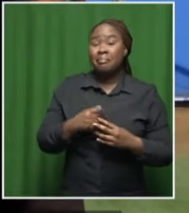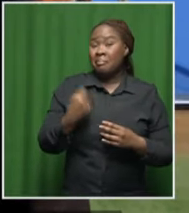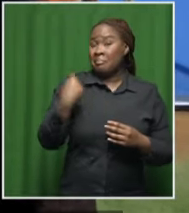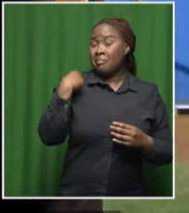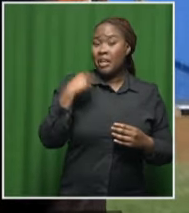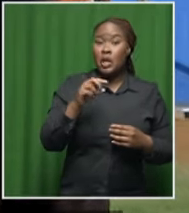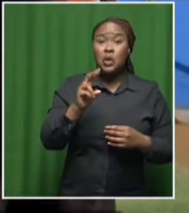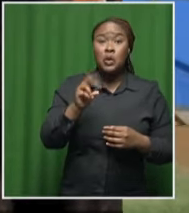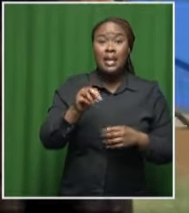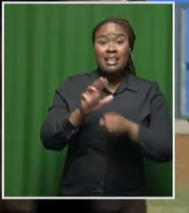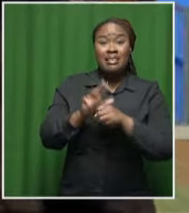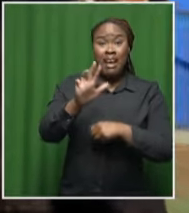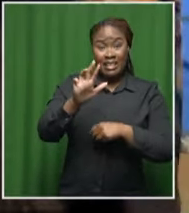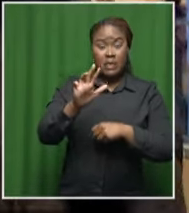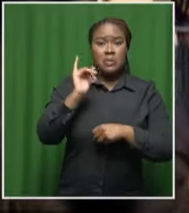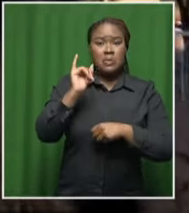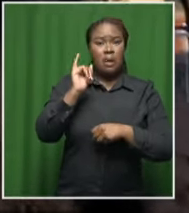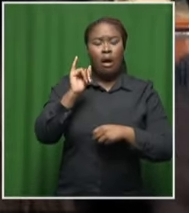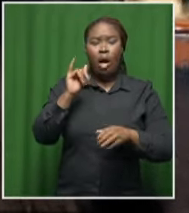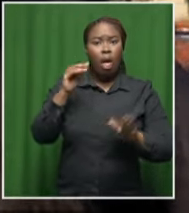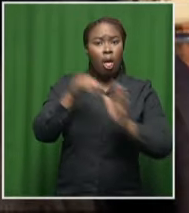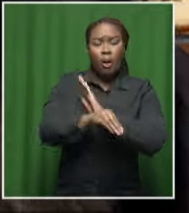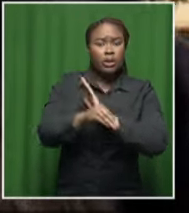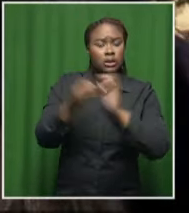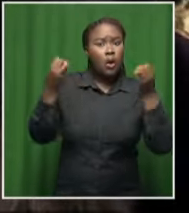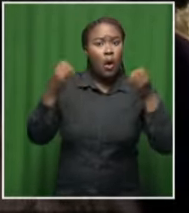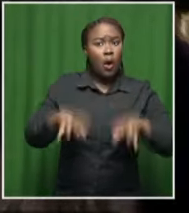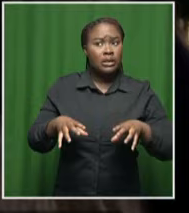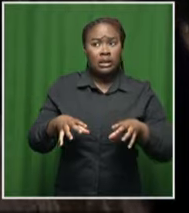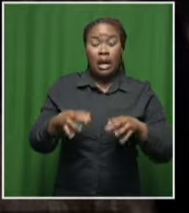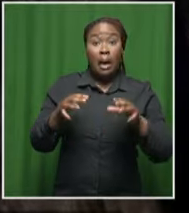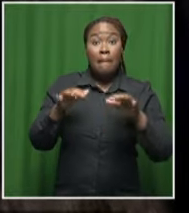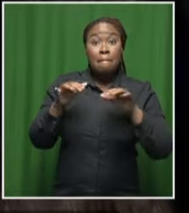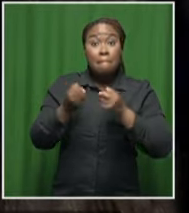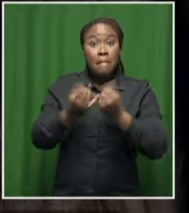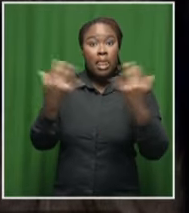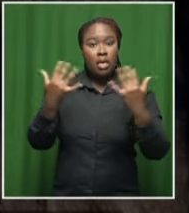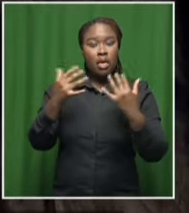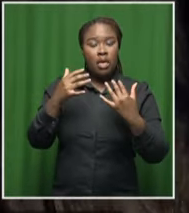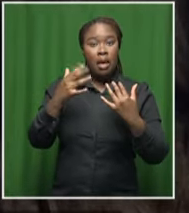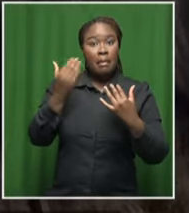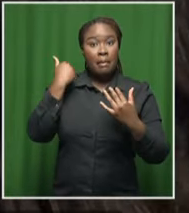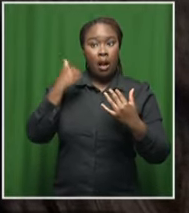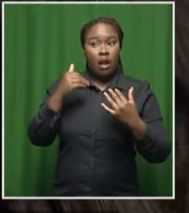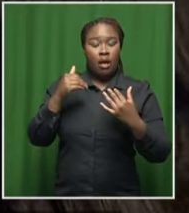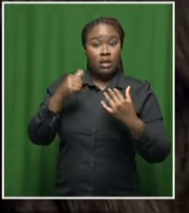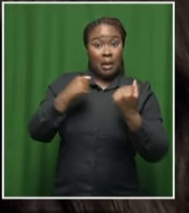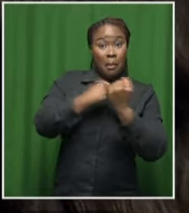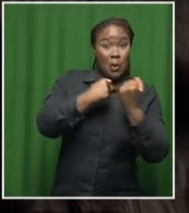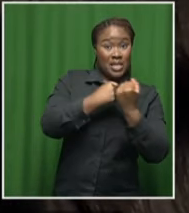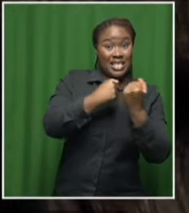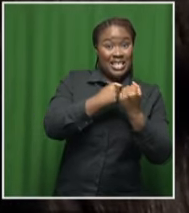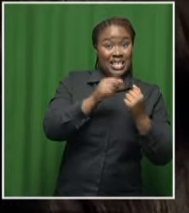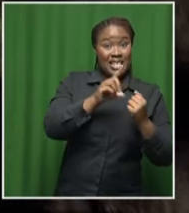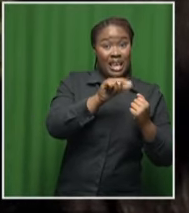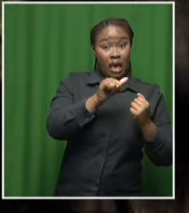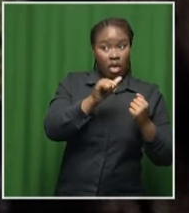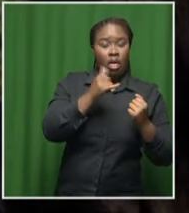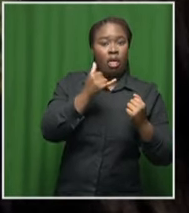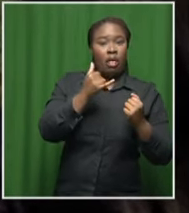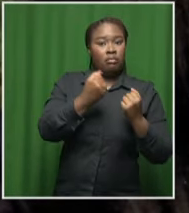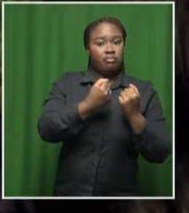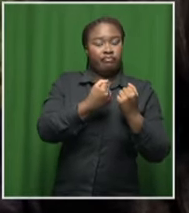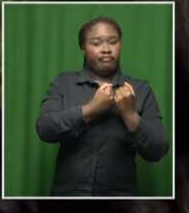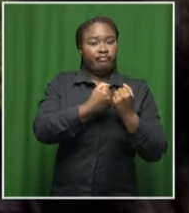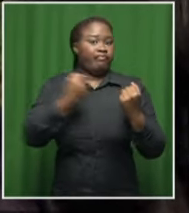in 2019, where you lost quite a number of your supporters to other parties. Since we've arrived to this moment today, where